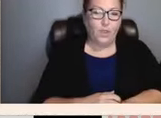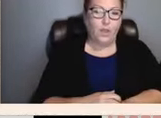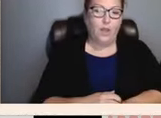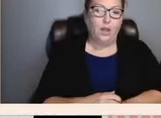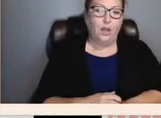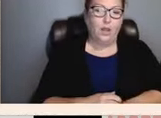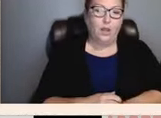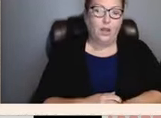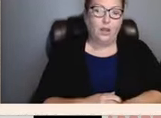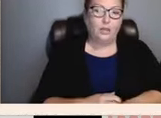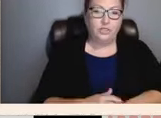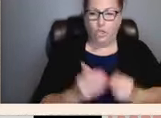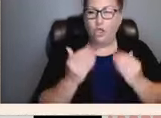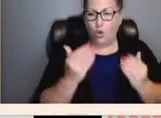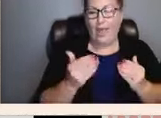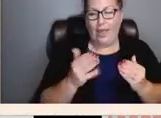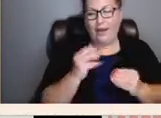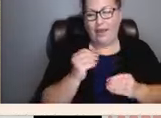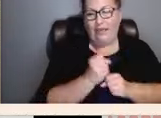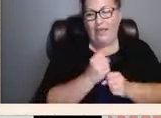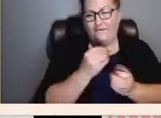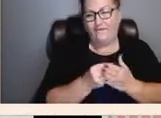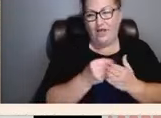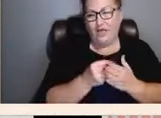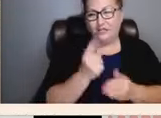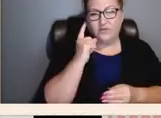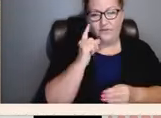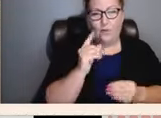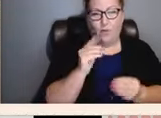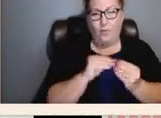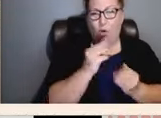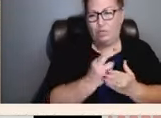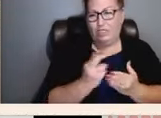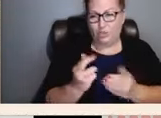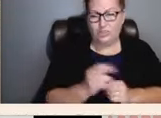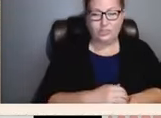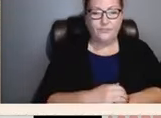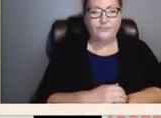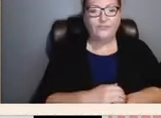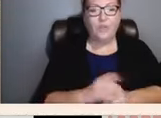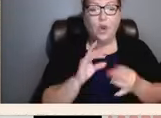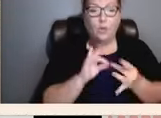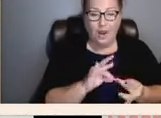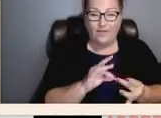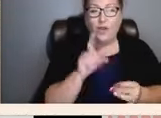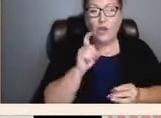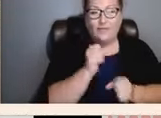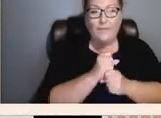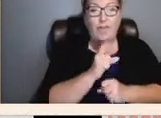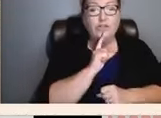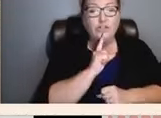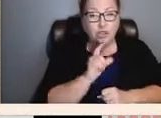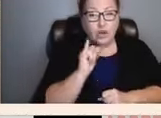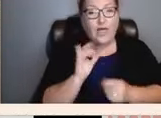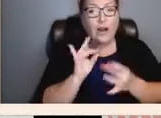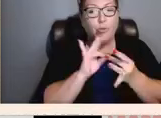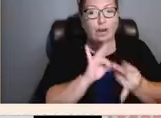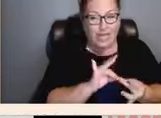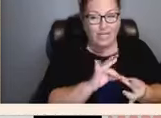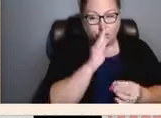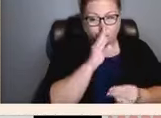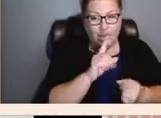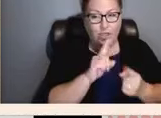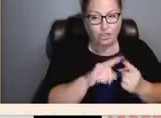To go ahead and get funds for more resources. Relevant. You have to make sure that it relates directly to the program